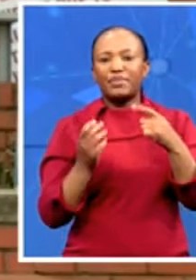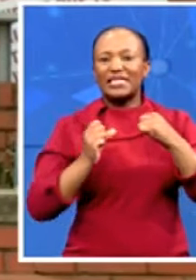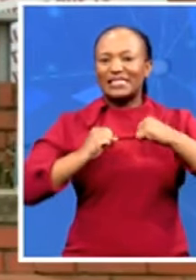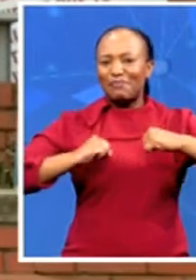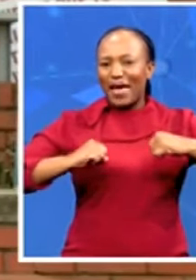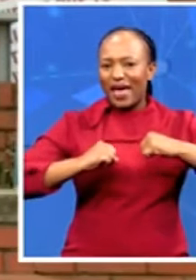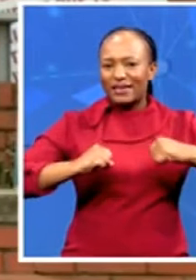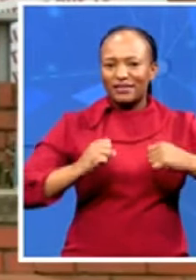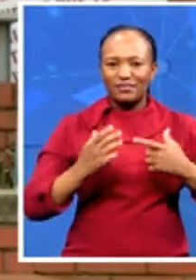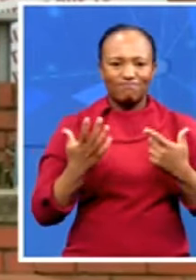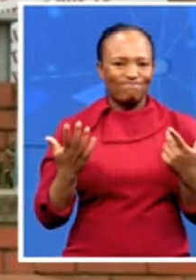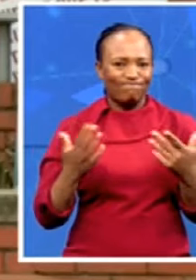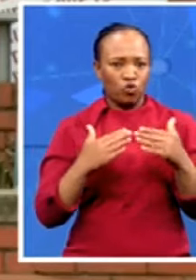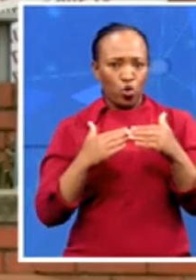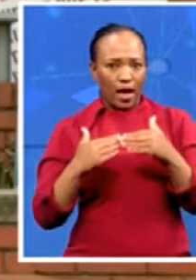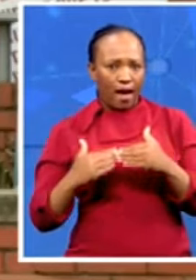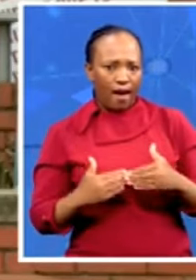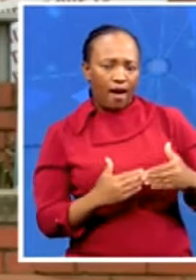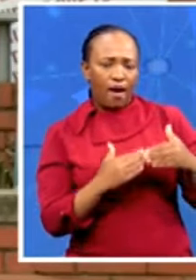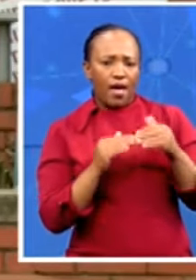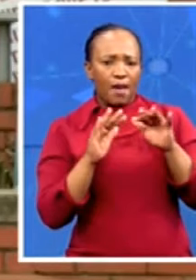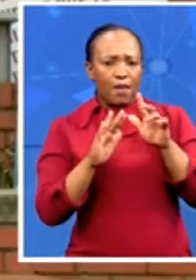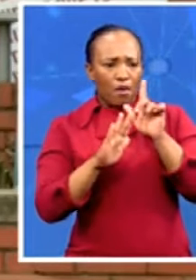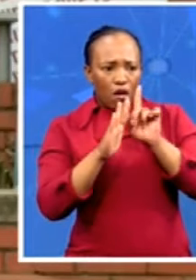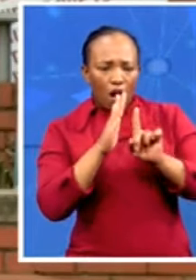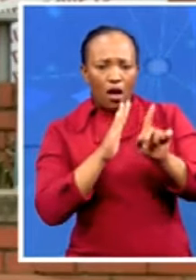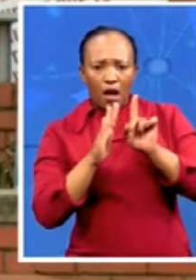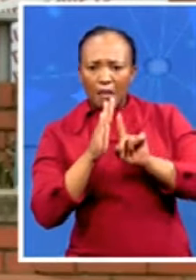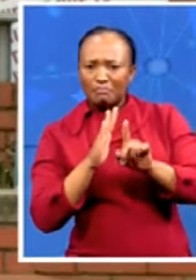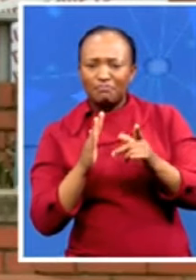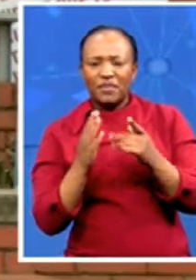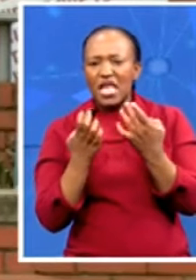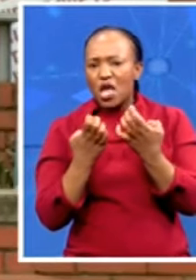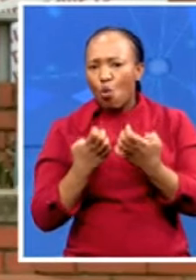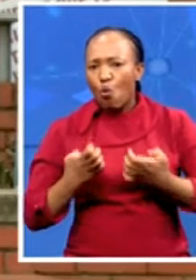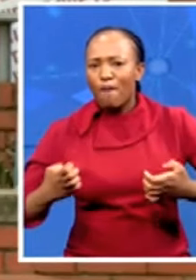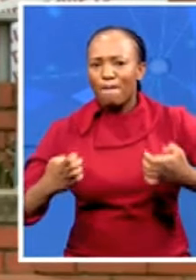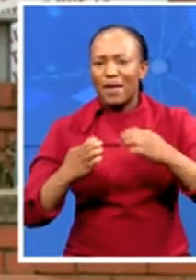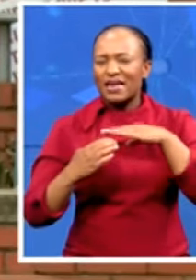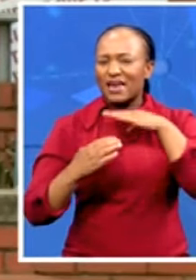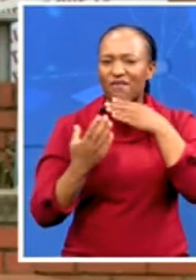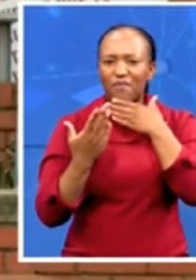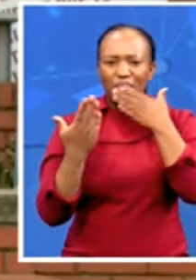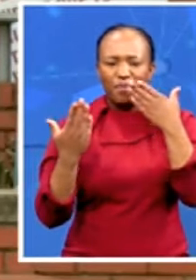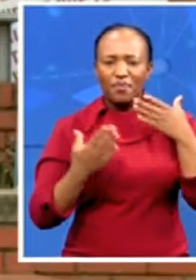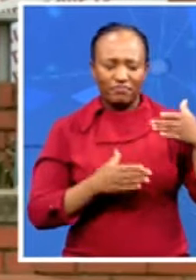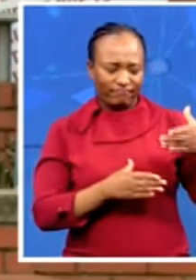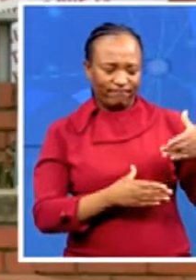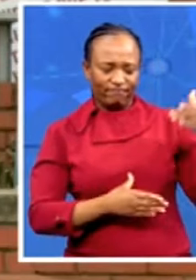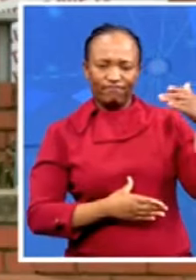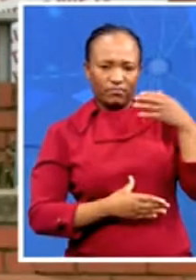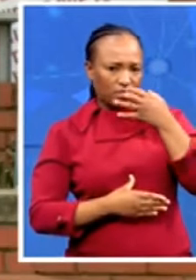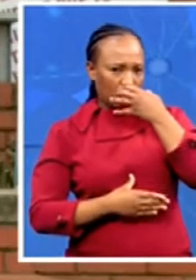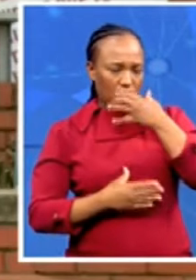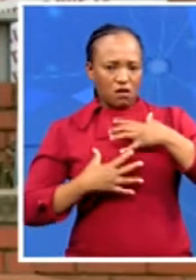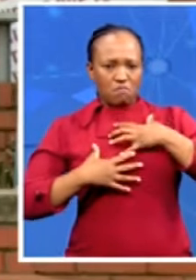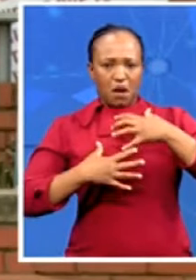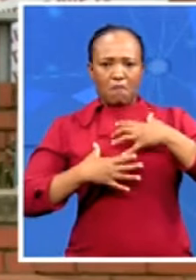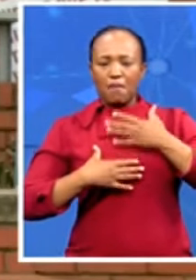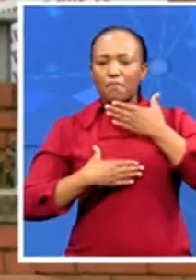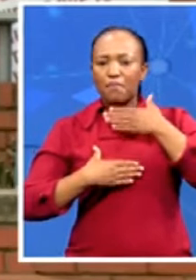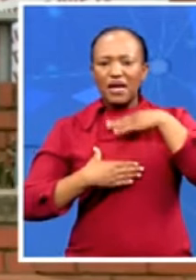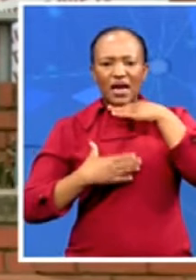in. They don't have enough equipment, especially ventilators, equipment to care for people that are coming here. Medicine was also one of the issues that they're